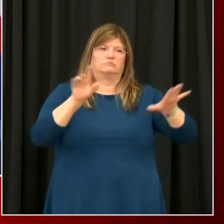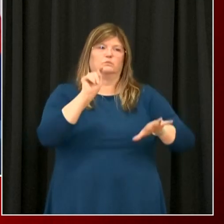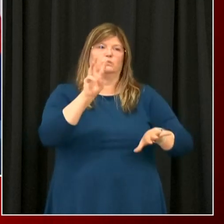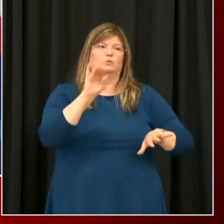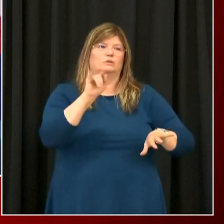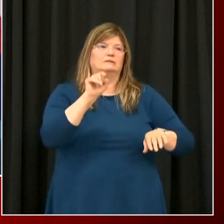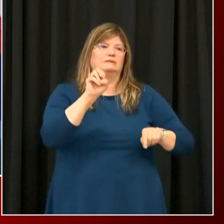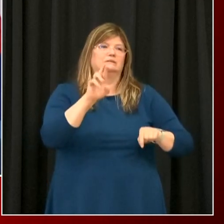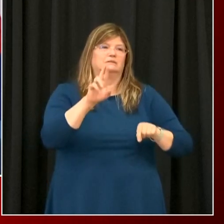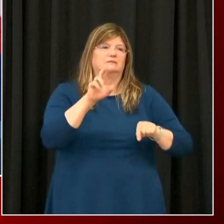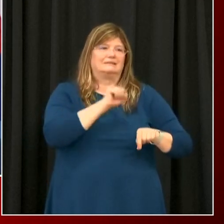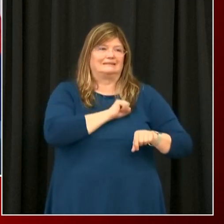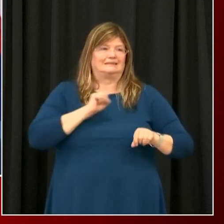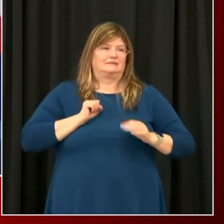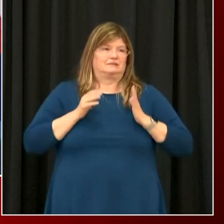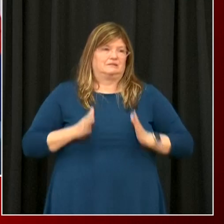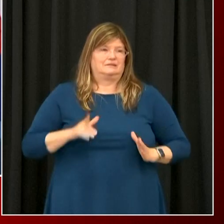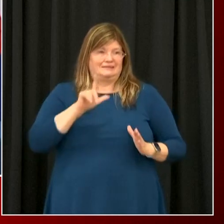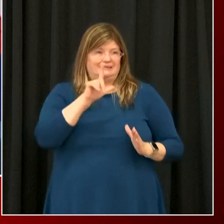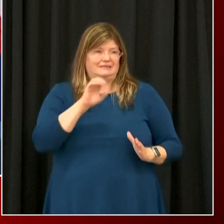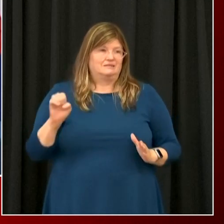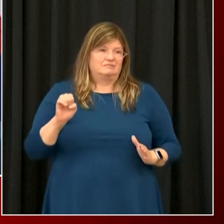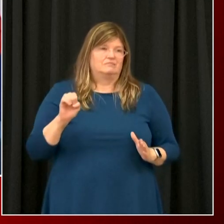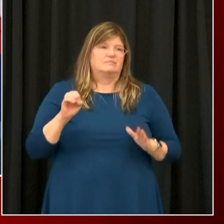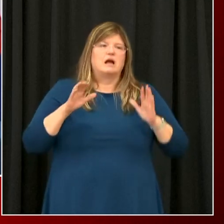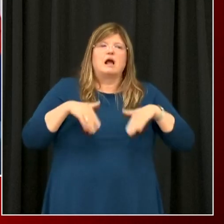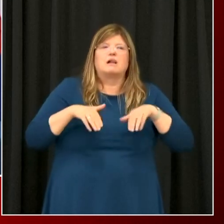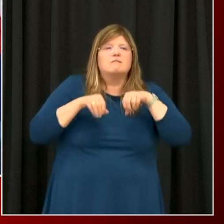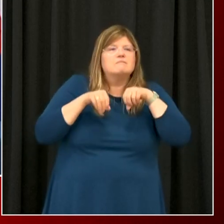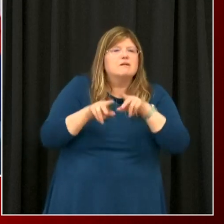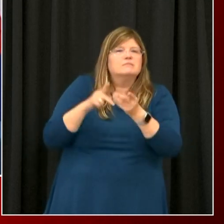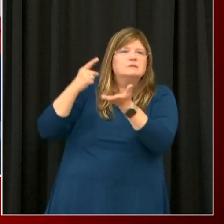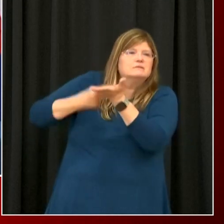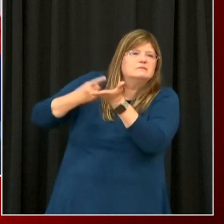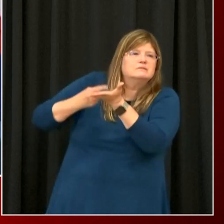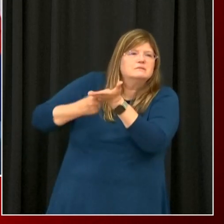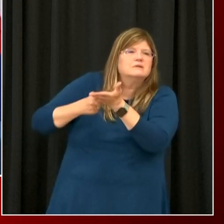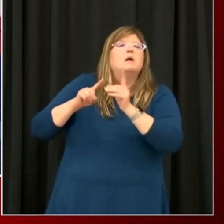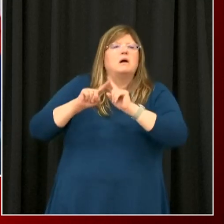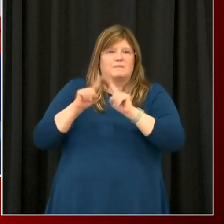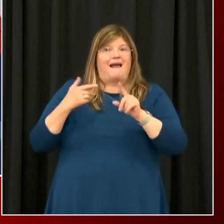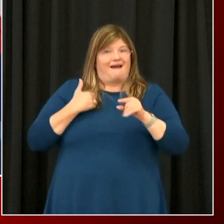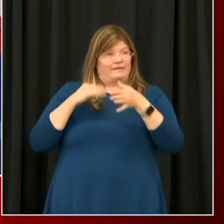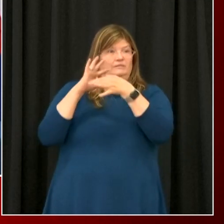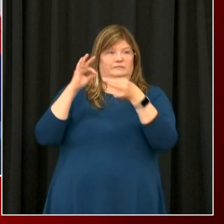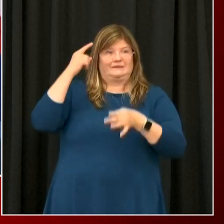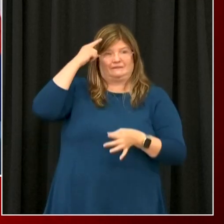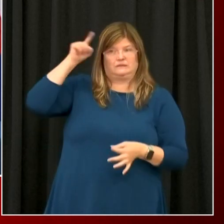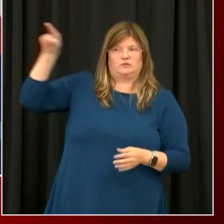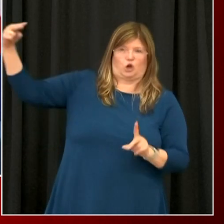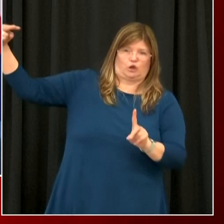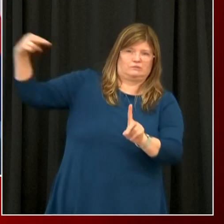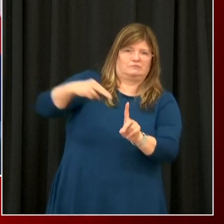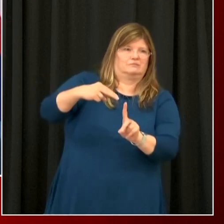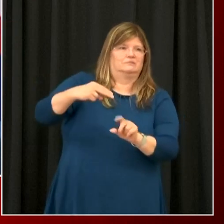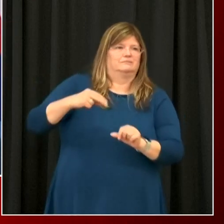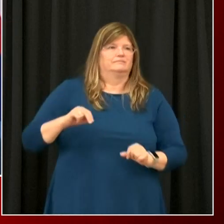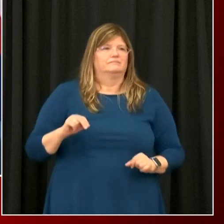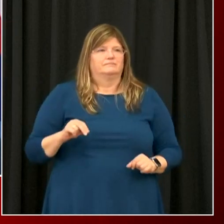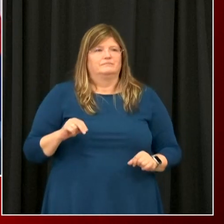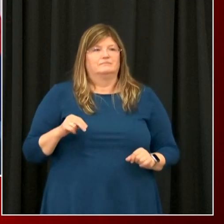I haven't had a chance to talk to him, but the message was meant for him to get, is that at no time